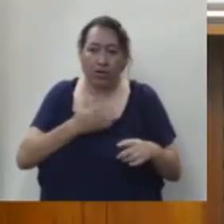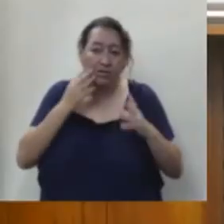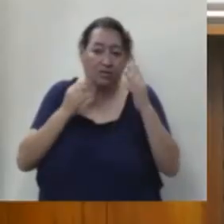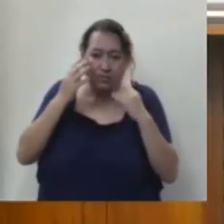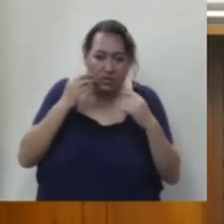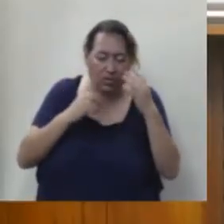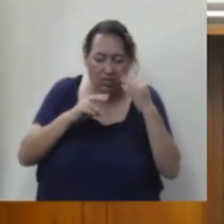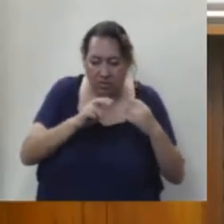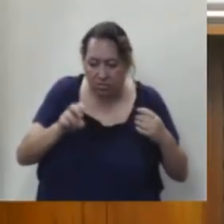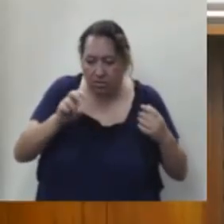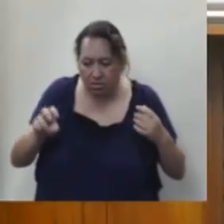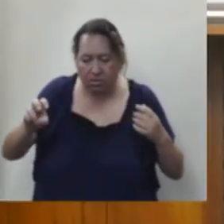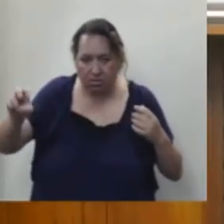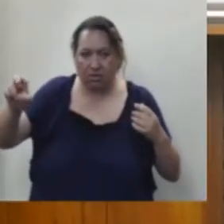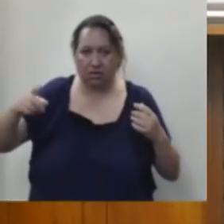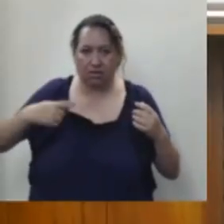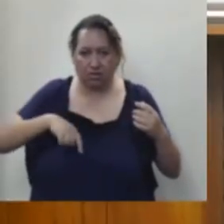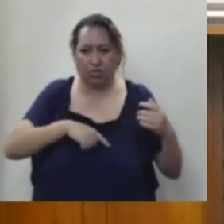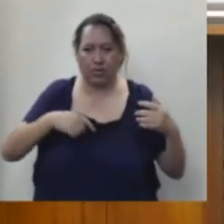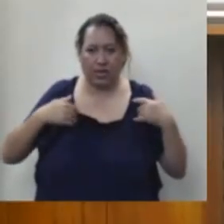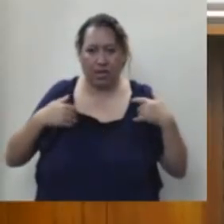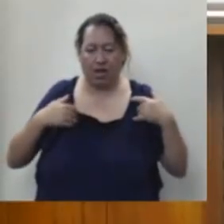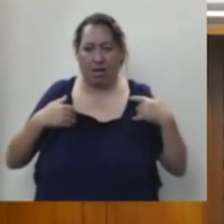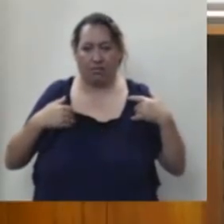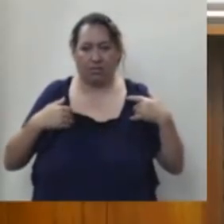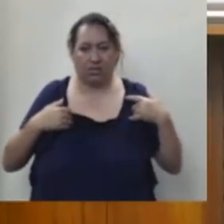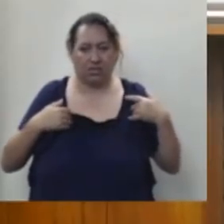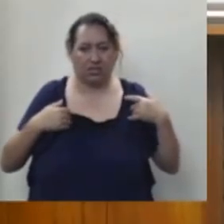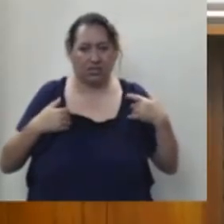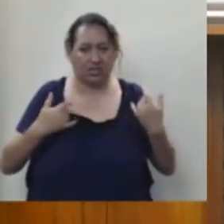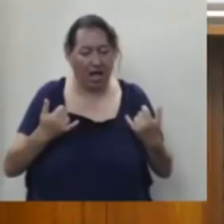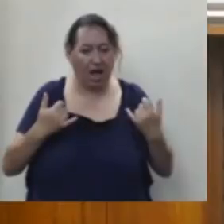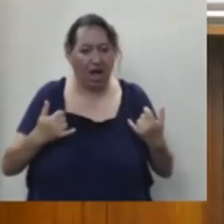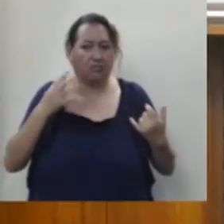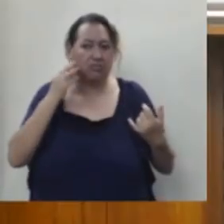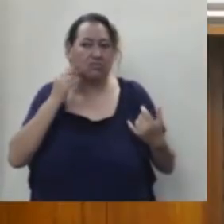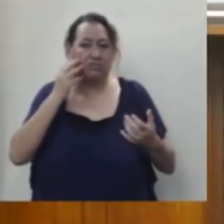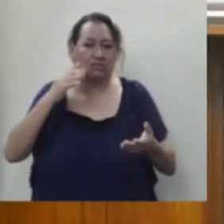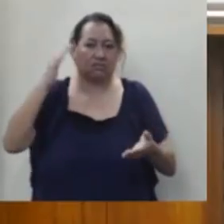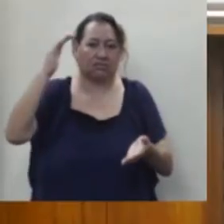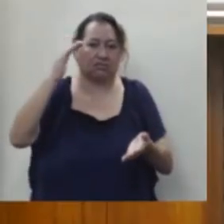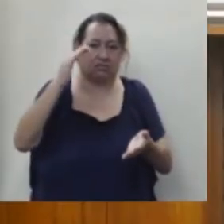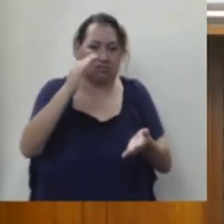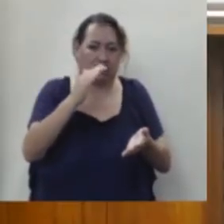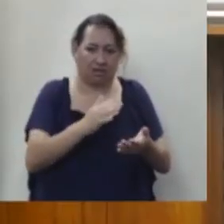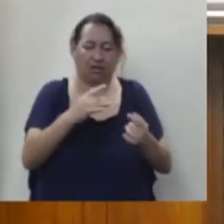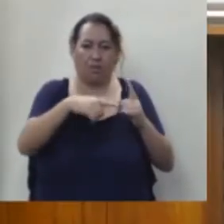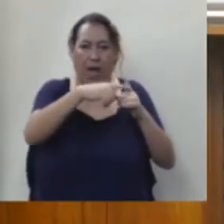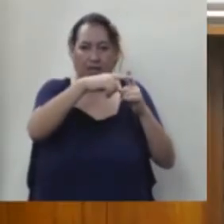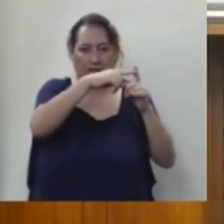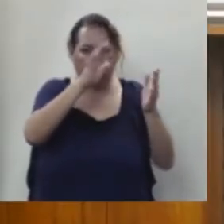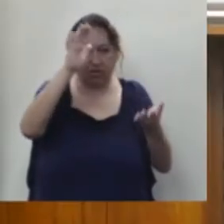where we have been now experiencing a decrease in positiveness. And so the